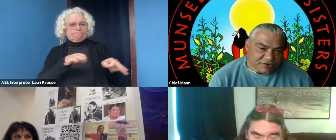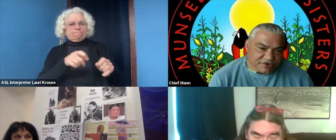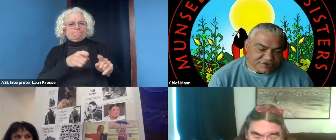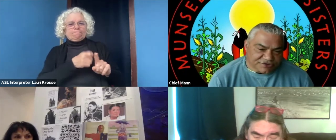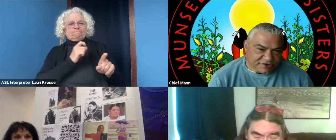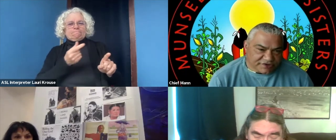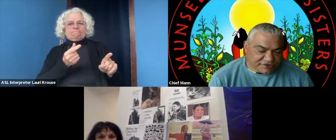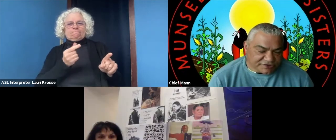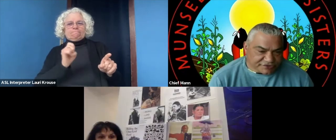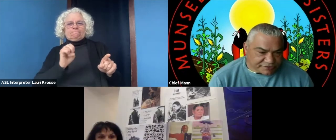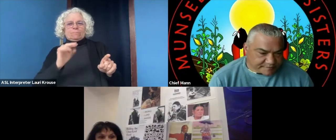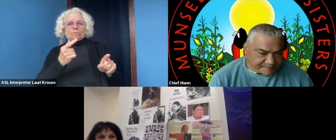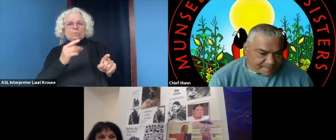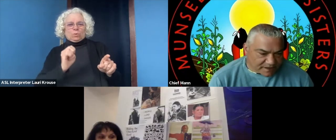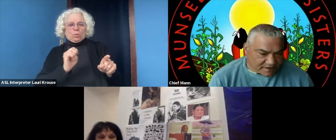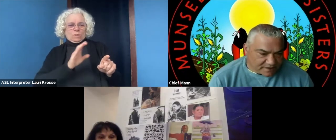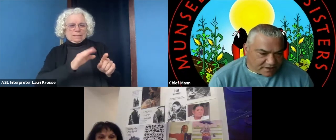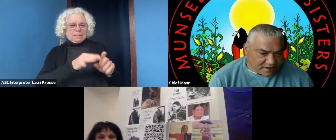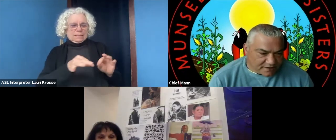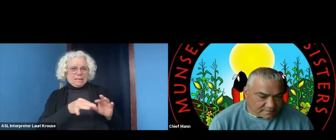by George is,